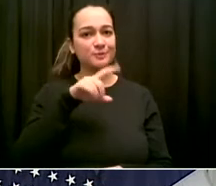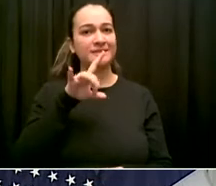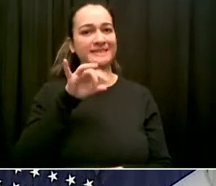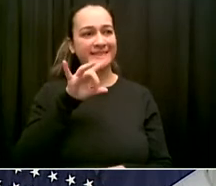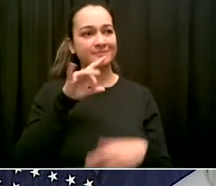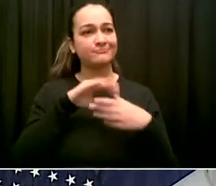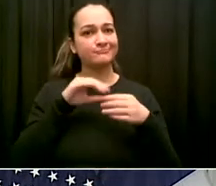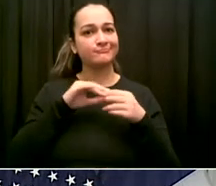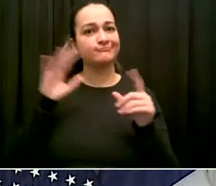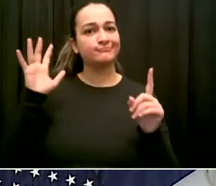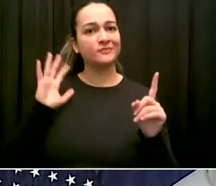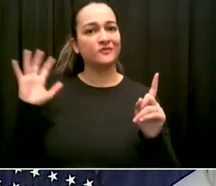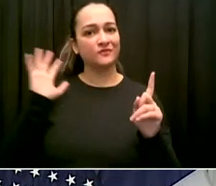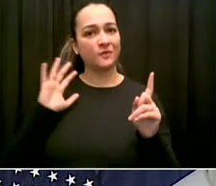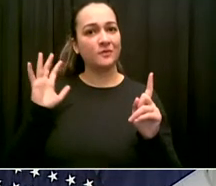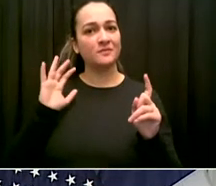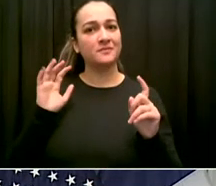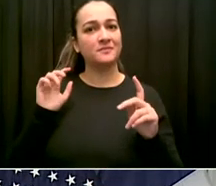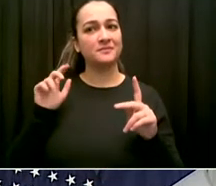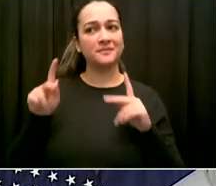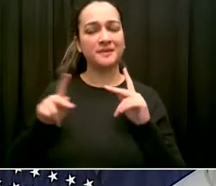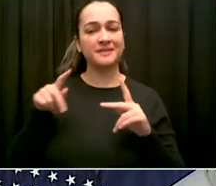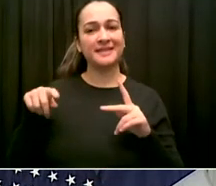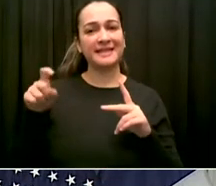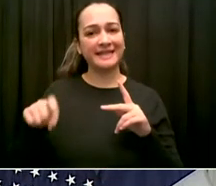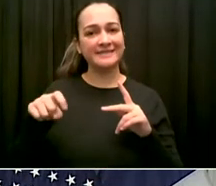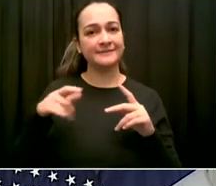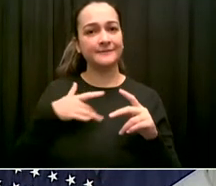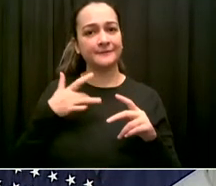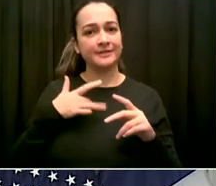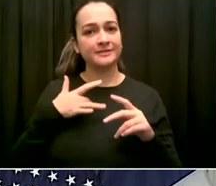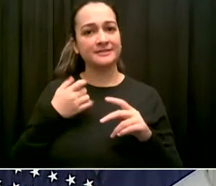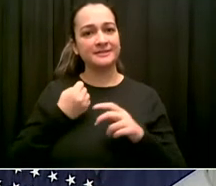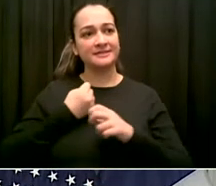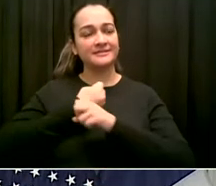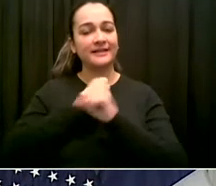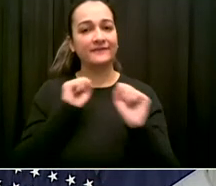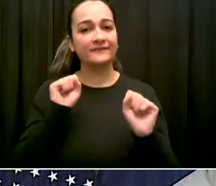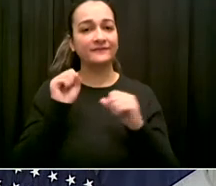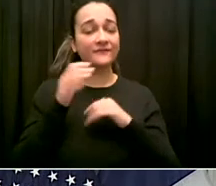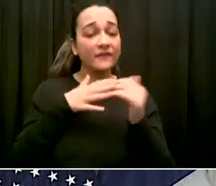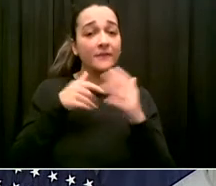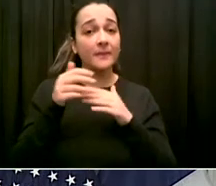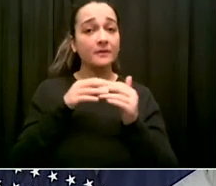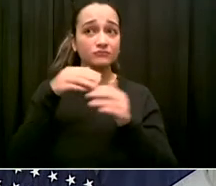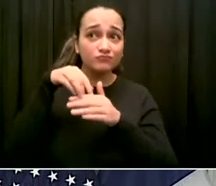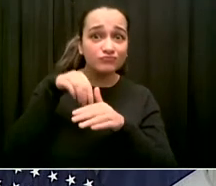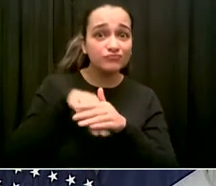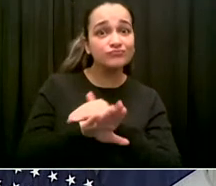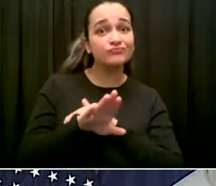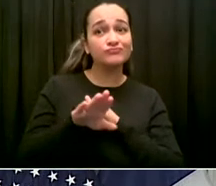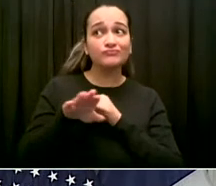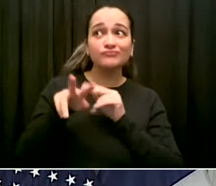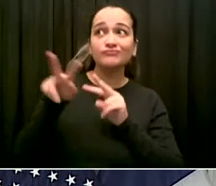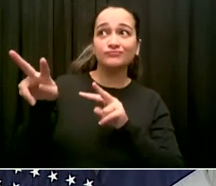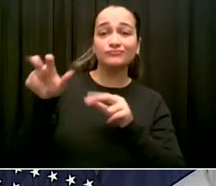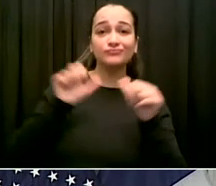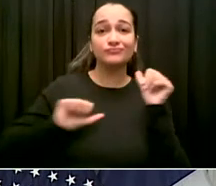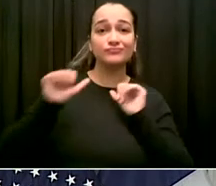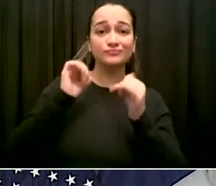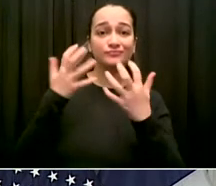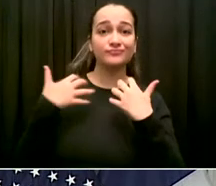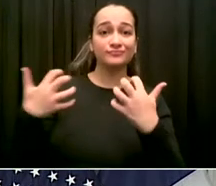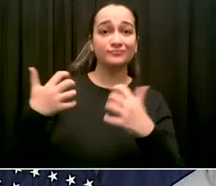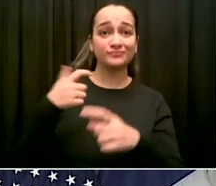theater. Is the city going to assist theaters in any way in